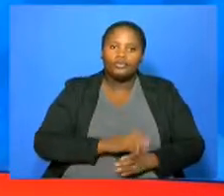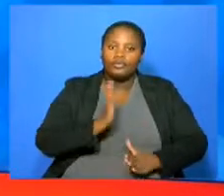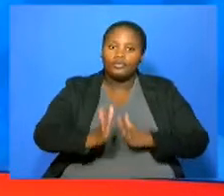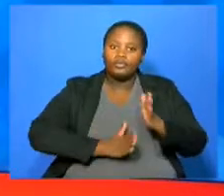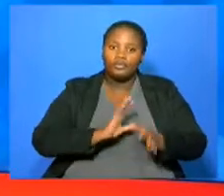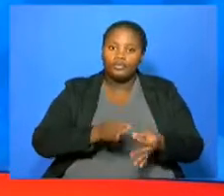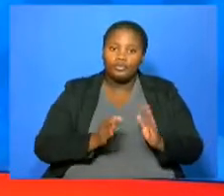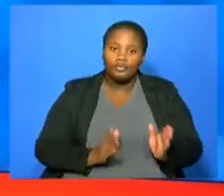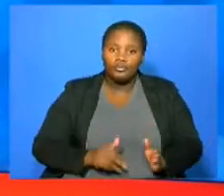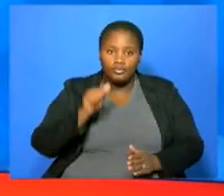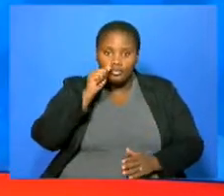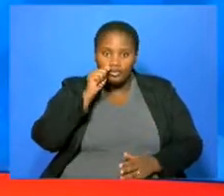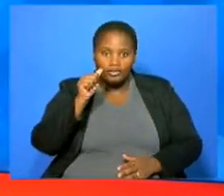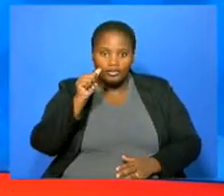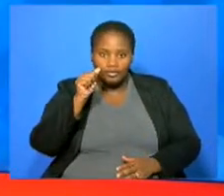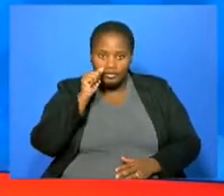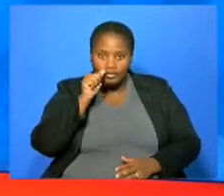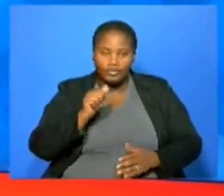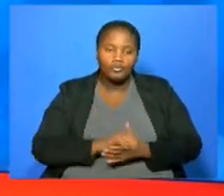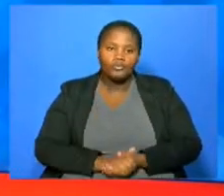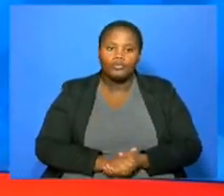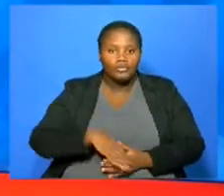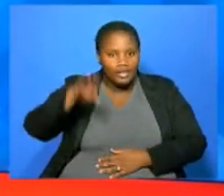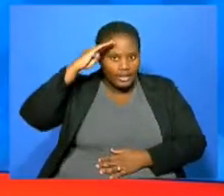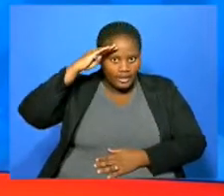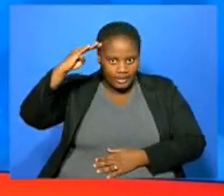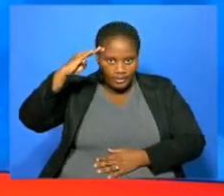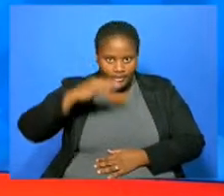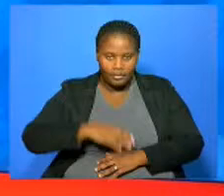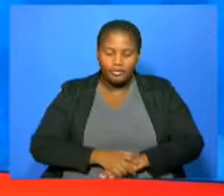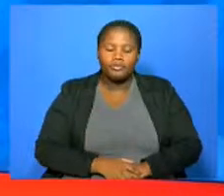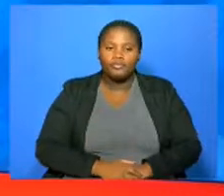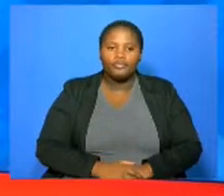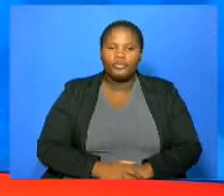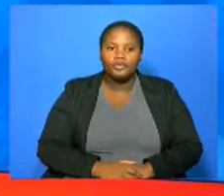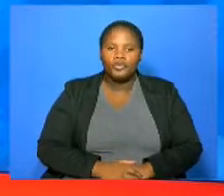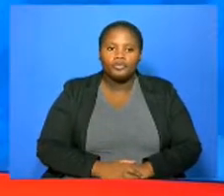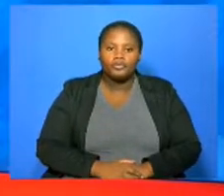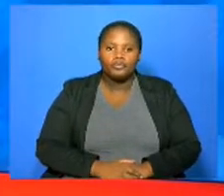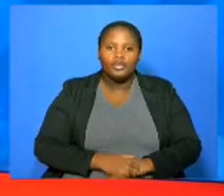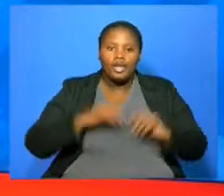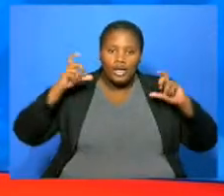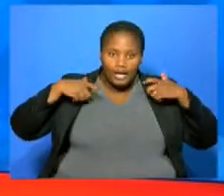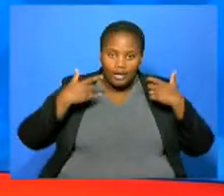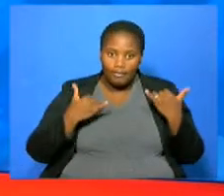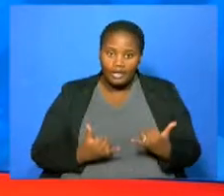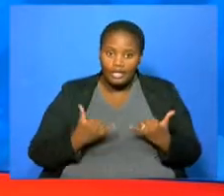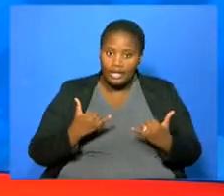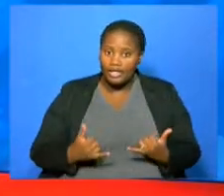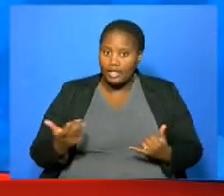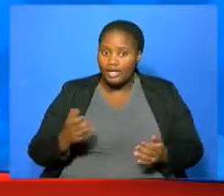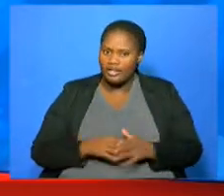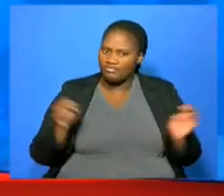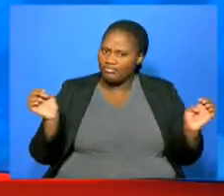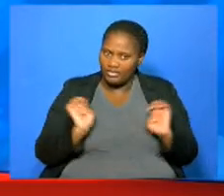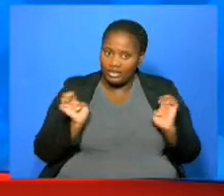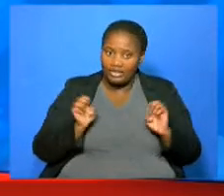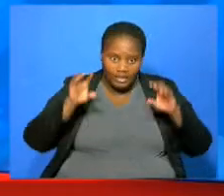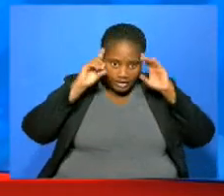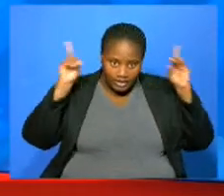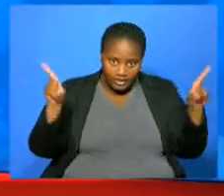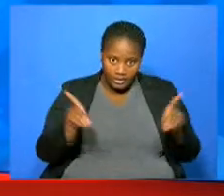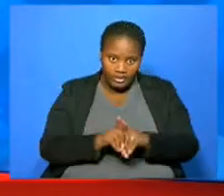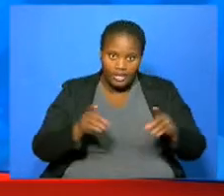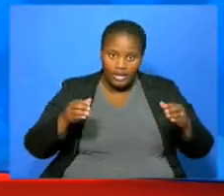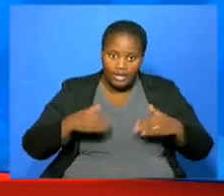Interpreting in sign language is Amantle Babili. Good evening. Government has taken an immediate decision to set